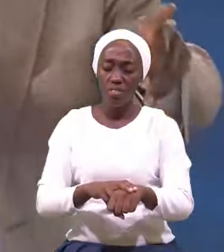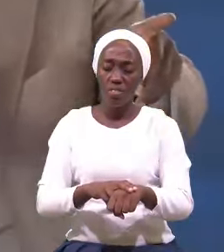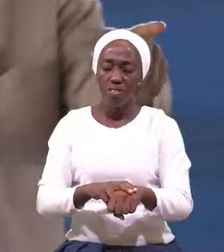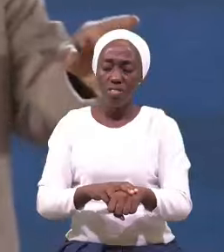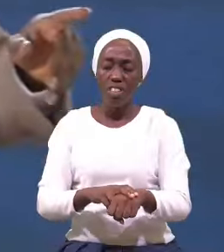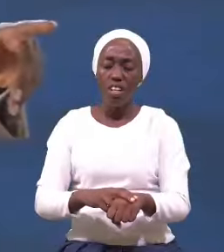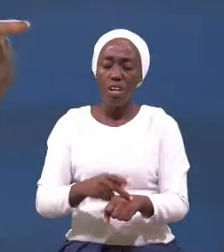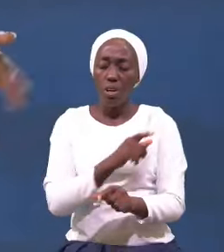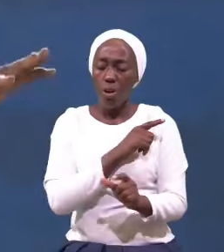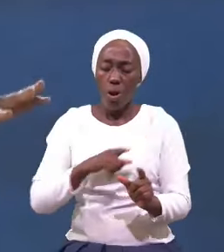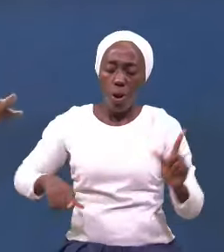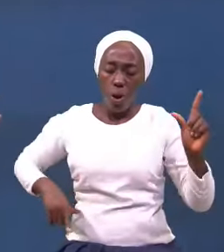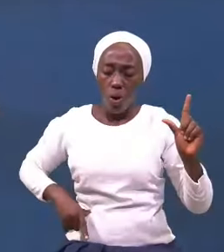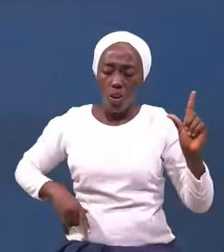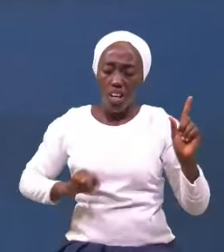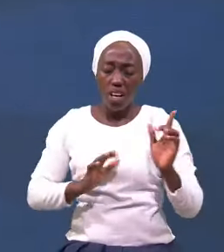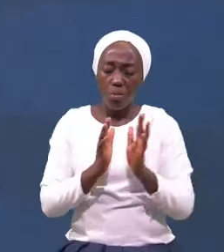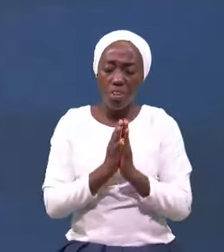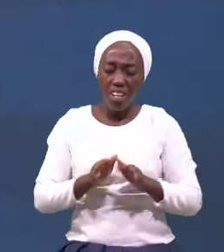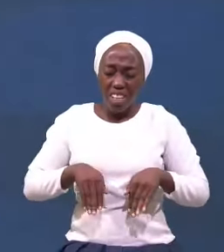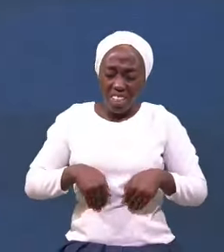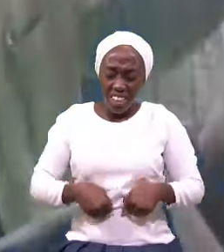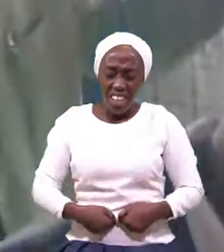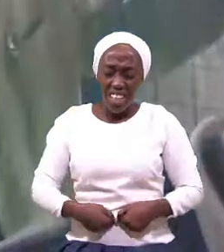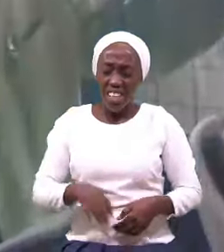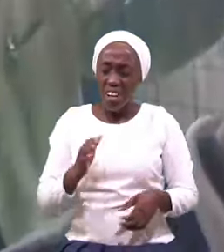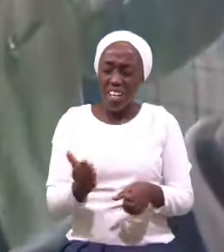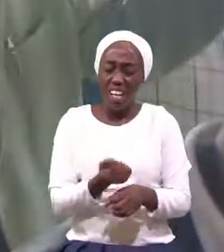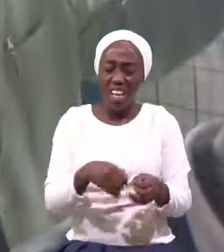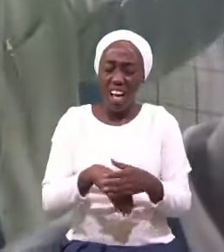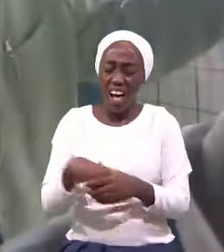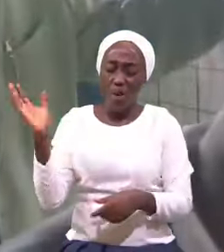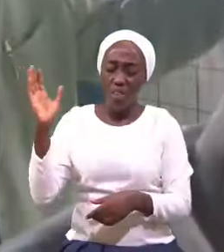Lord, I pray, tiredness will vanish away.